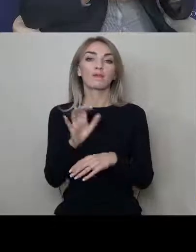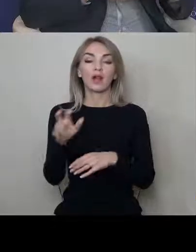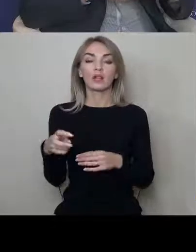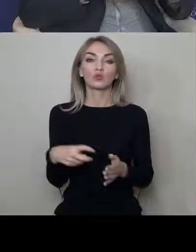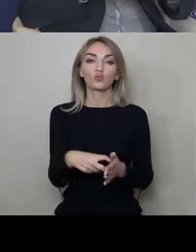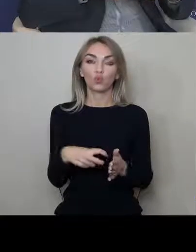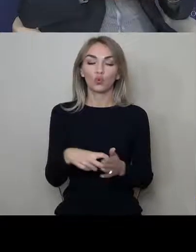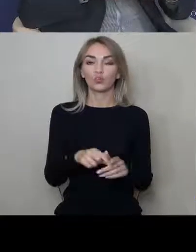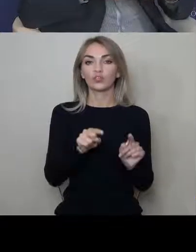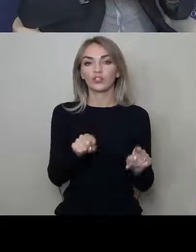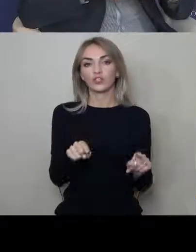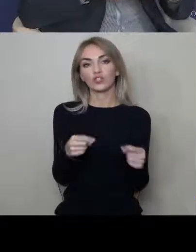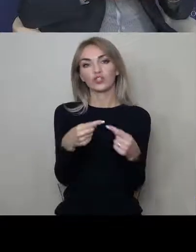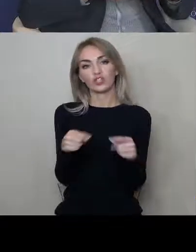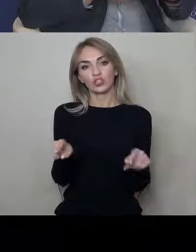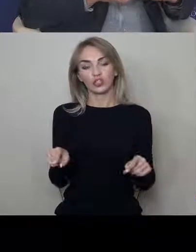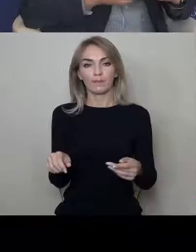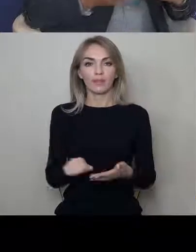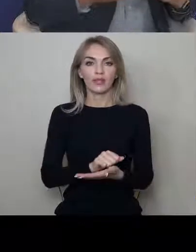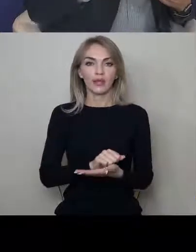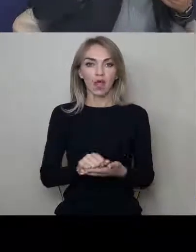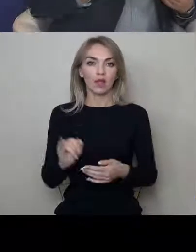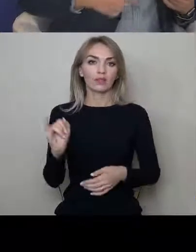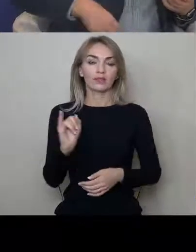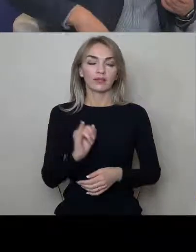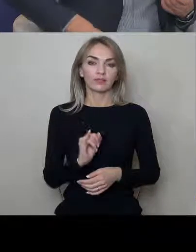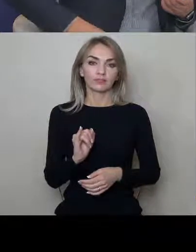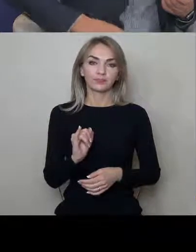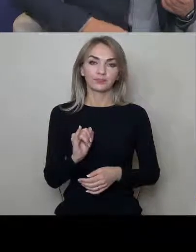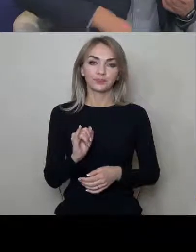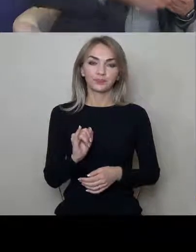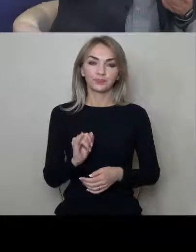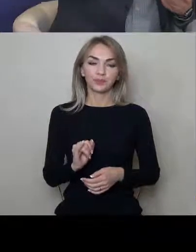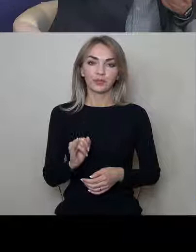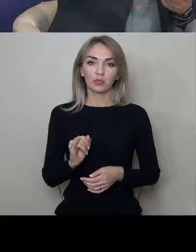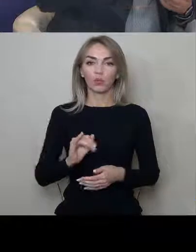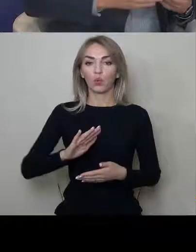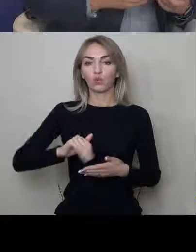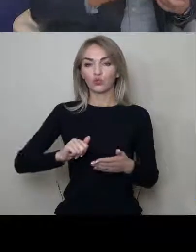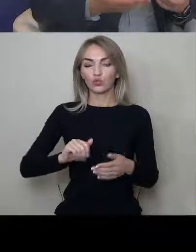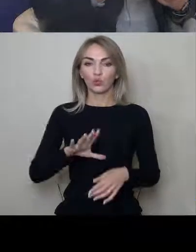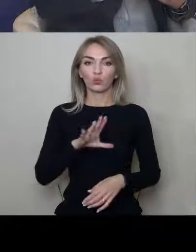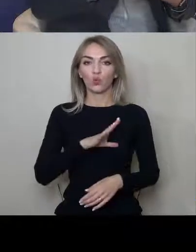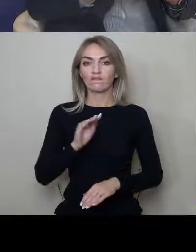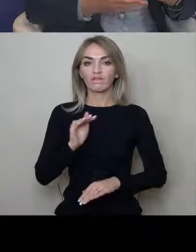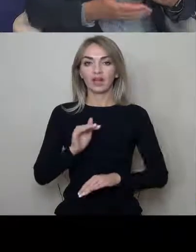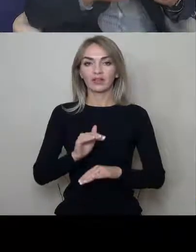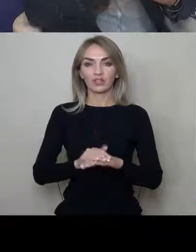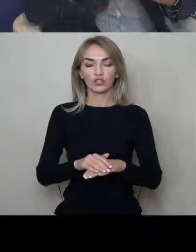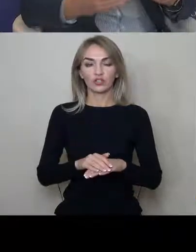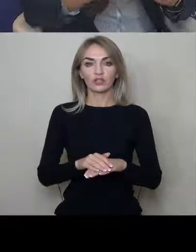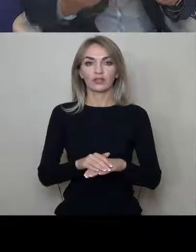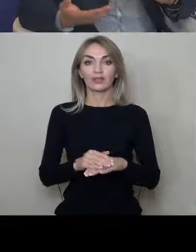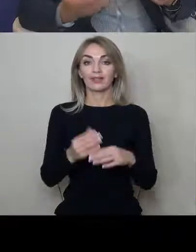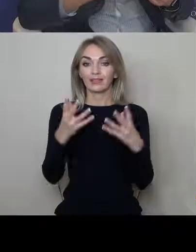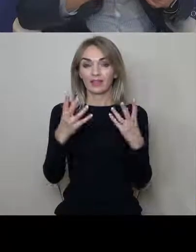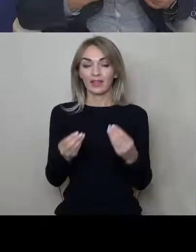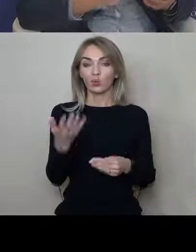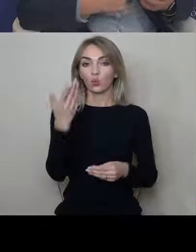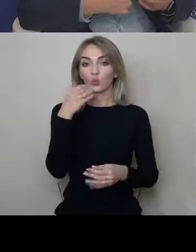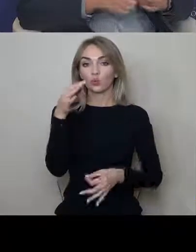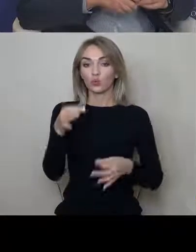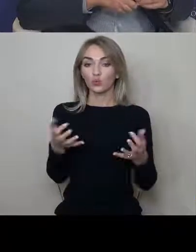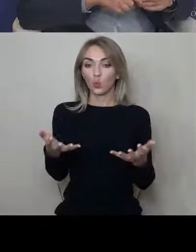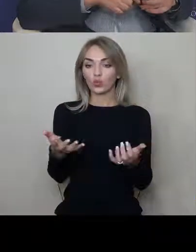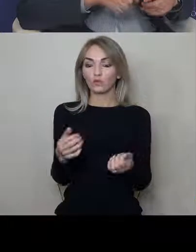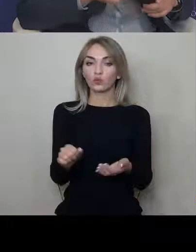instances when the materials were referred or submitted to court